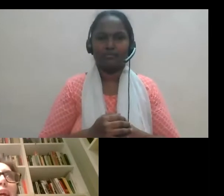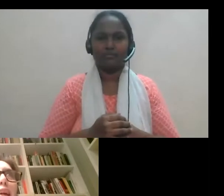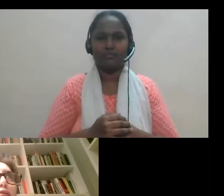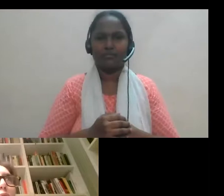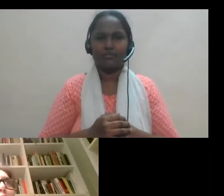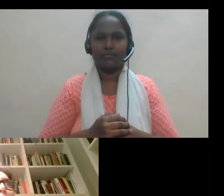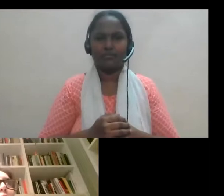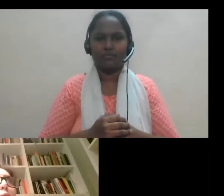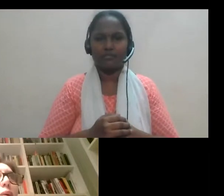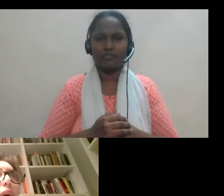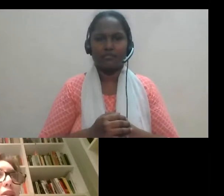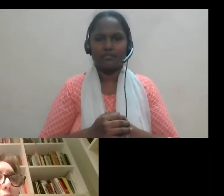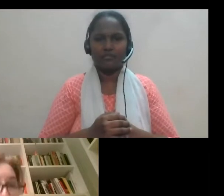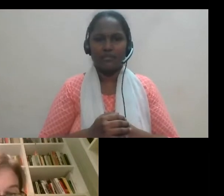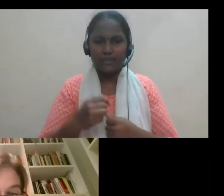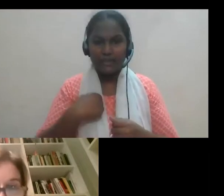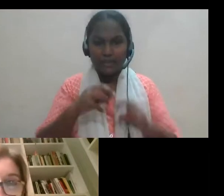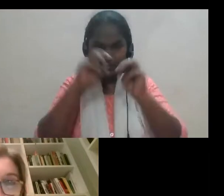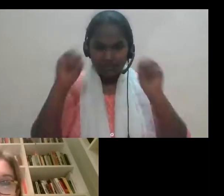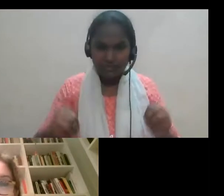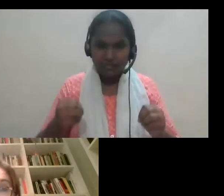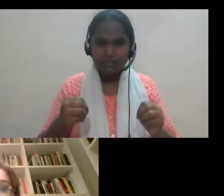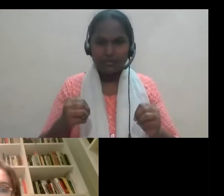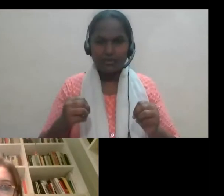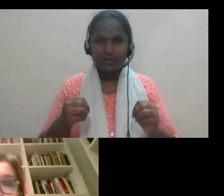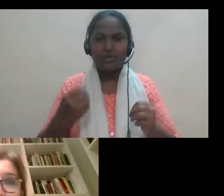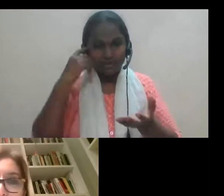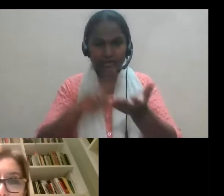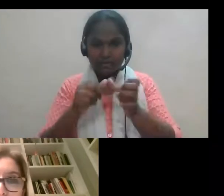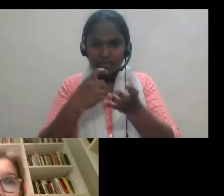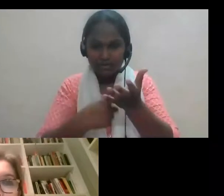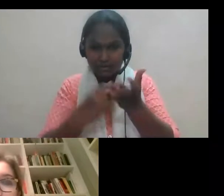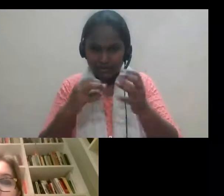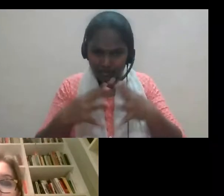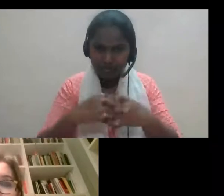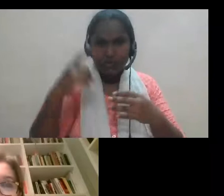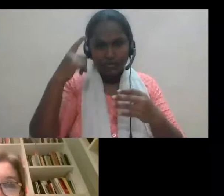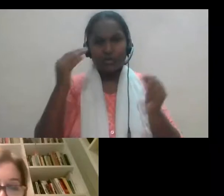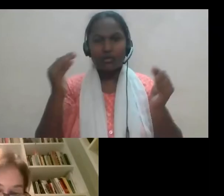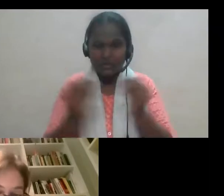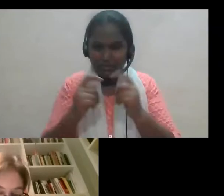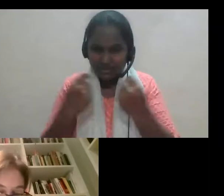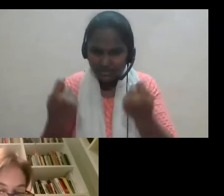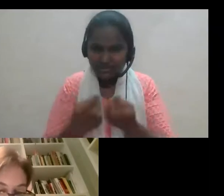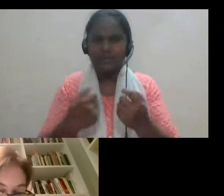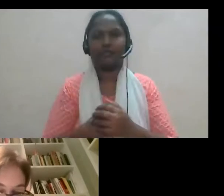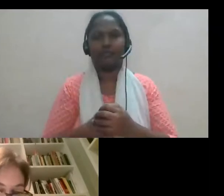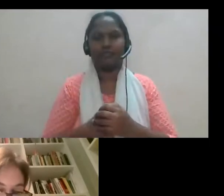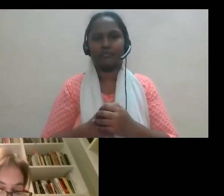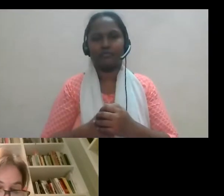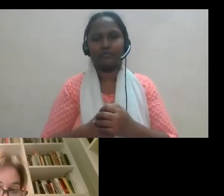Well, it's at the museum, when I arrived, it used to be a small team.